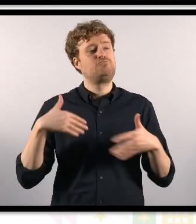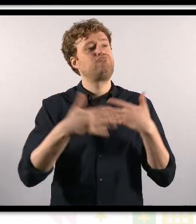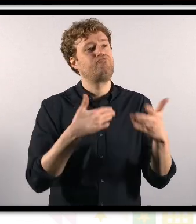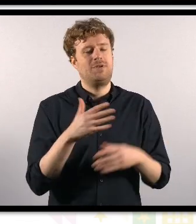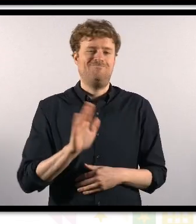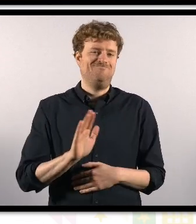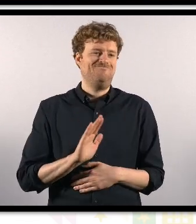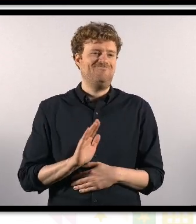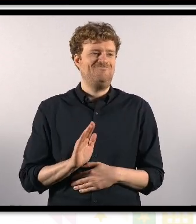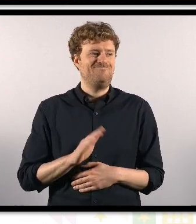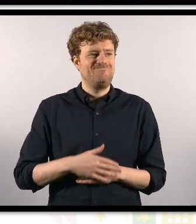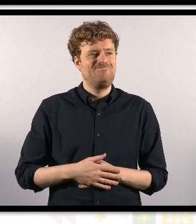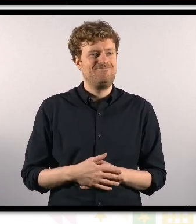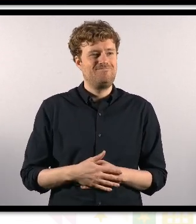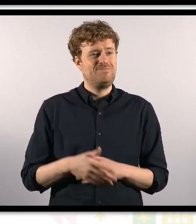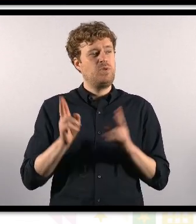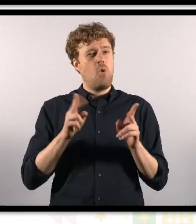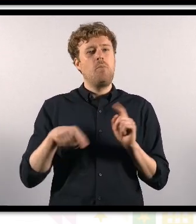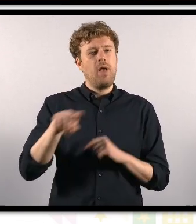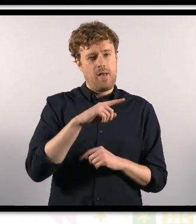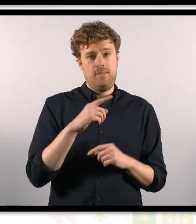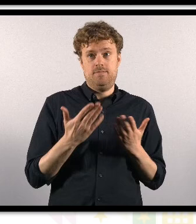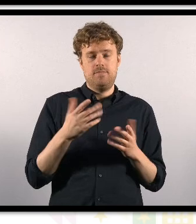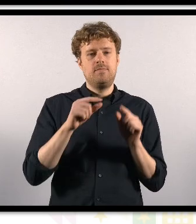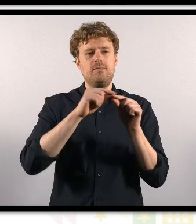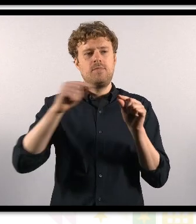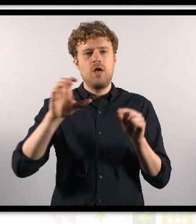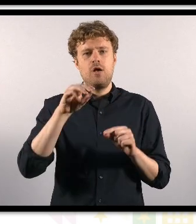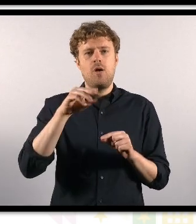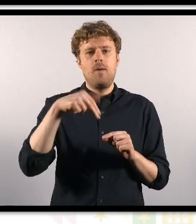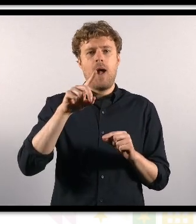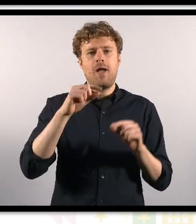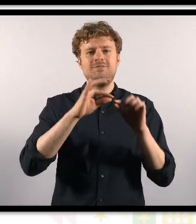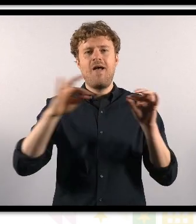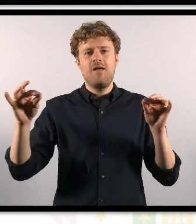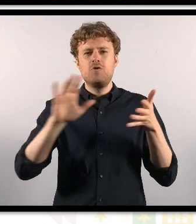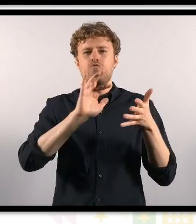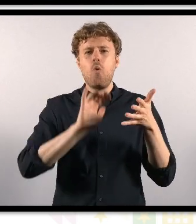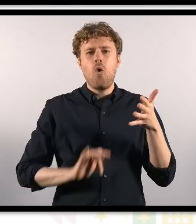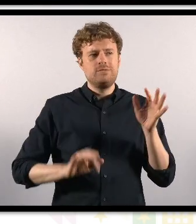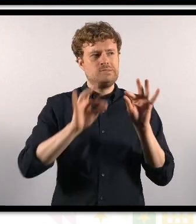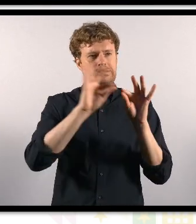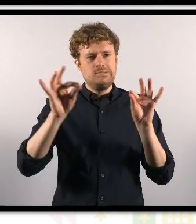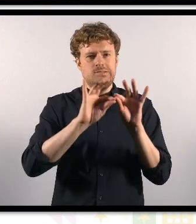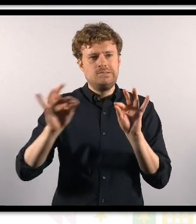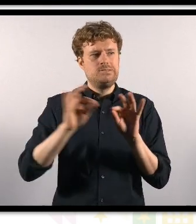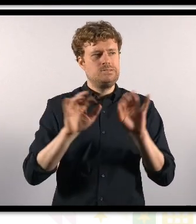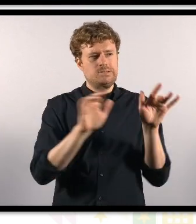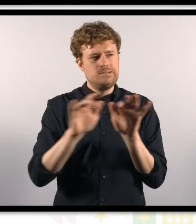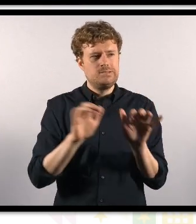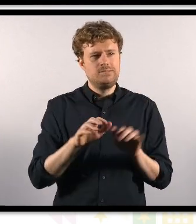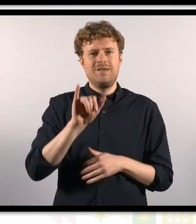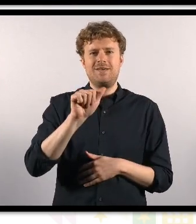And for a novice user, seeing demos by experts typing things like kgetpo, it can be